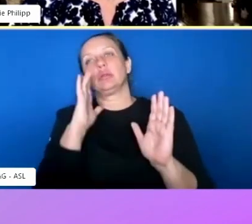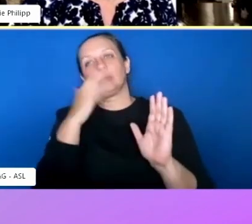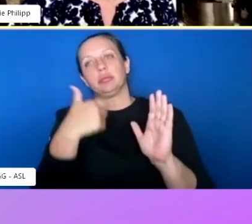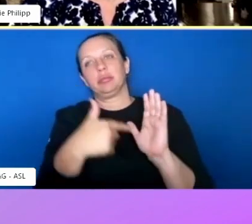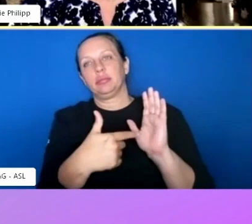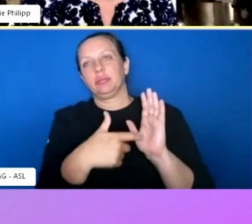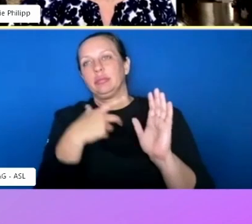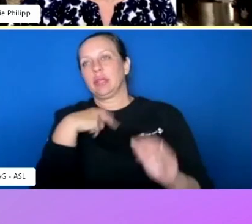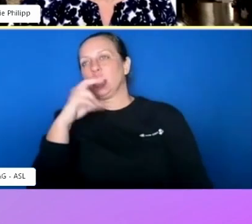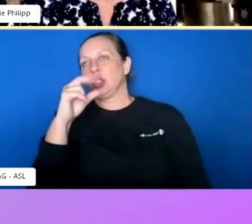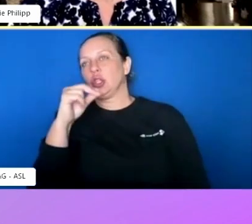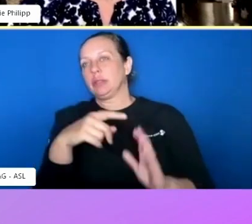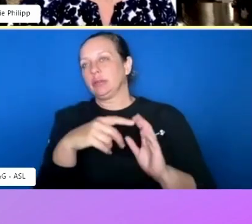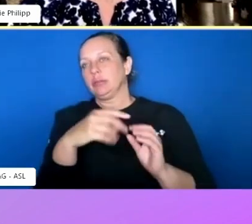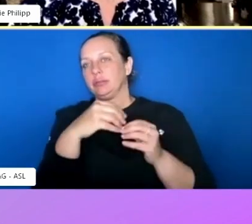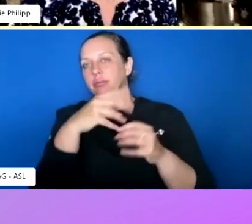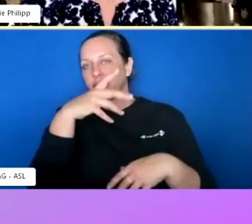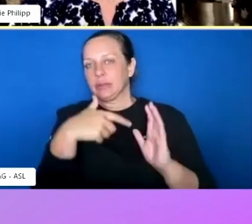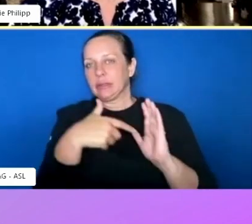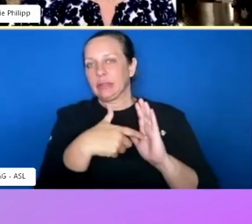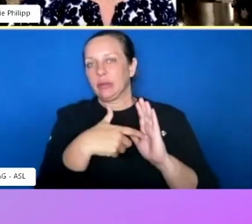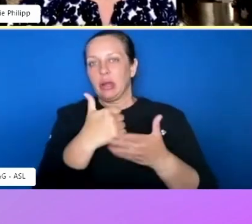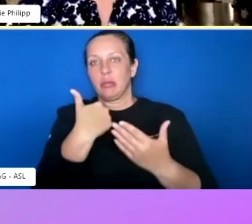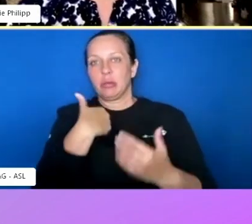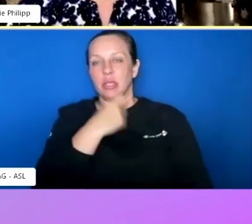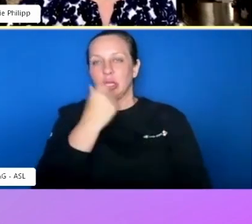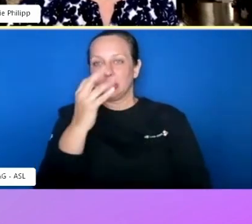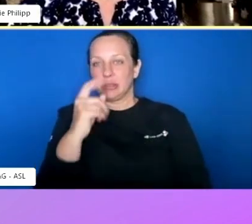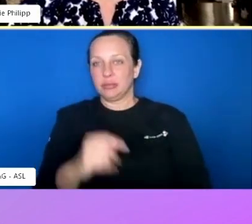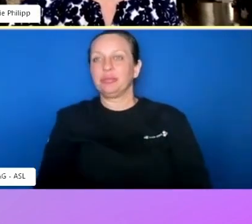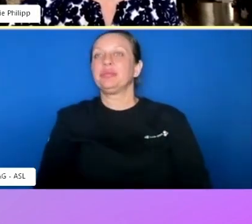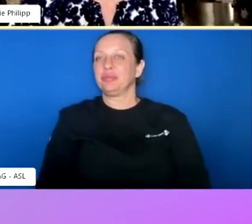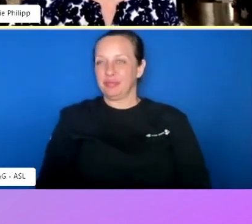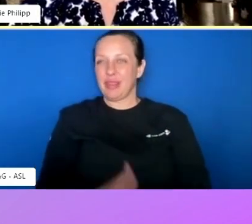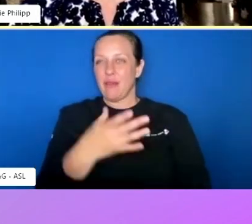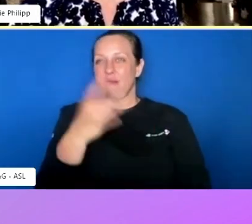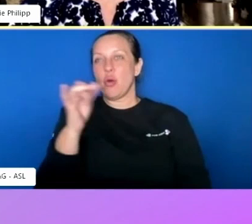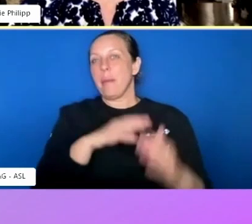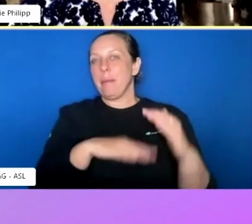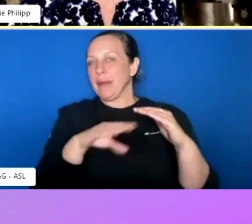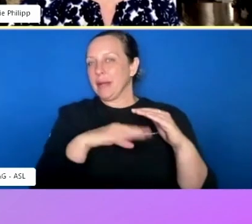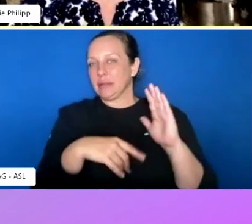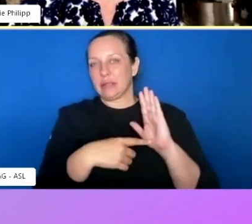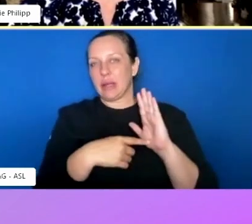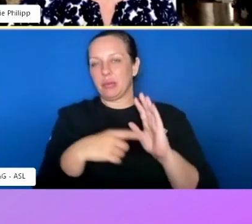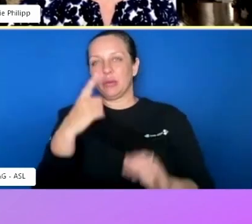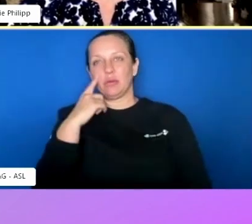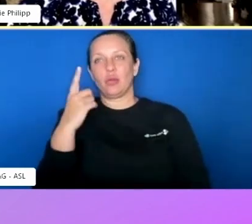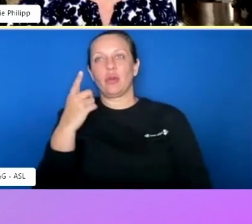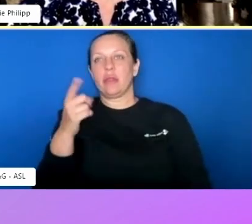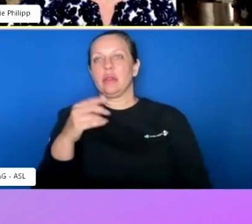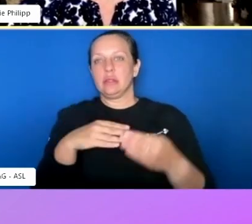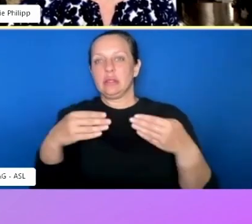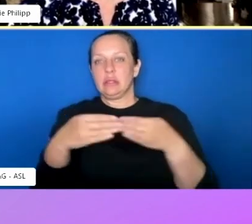about 30 examples to help us understand it. I've taken a few of the most basic examples for this slide